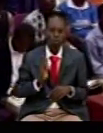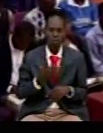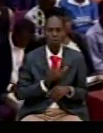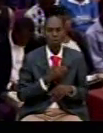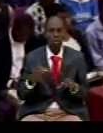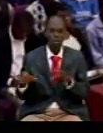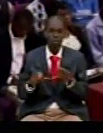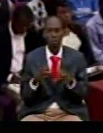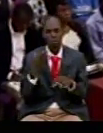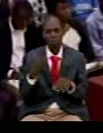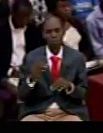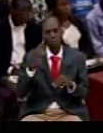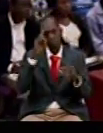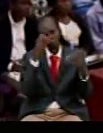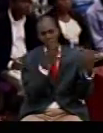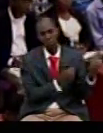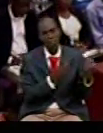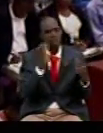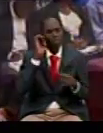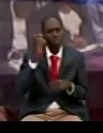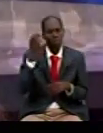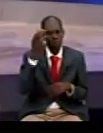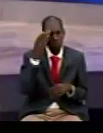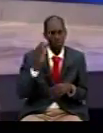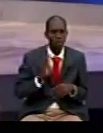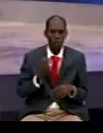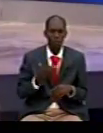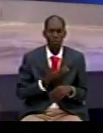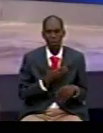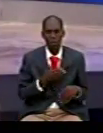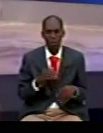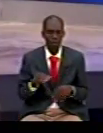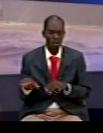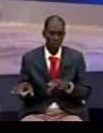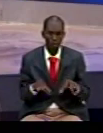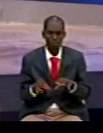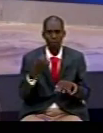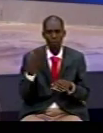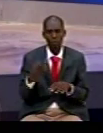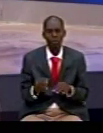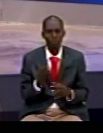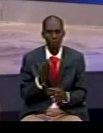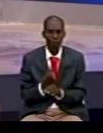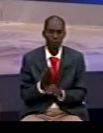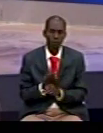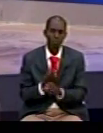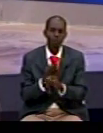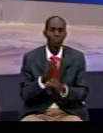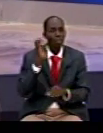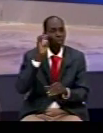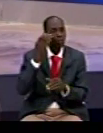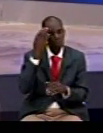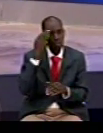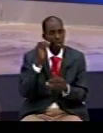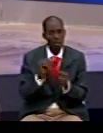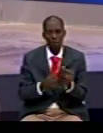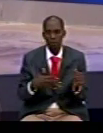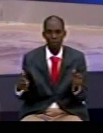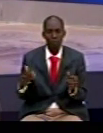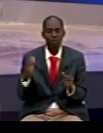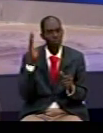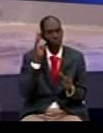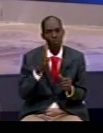faith. He knows our acts of faithfulness. Everything will be revealed and